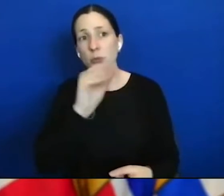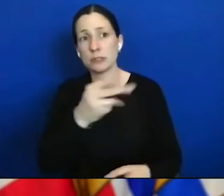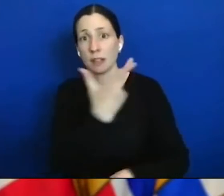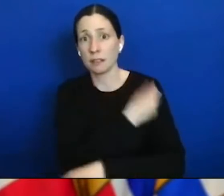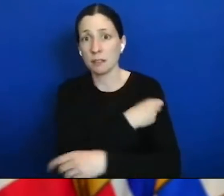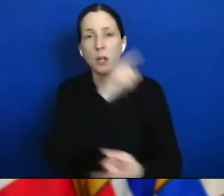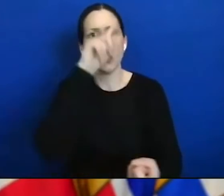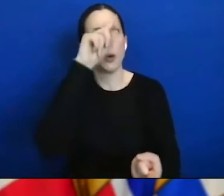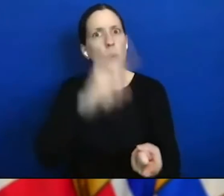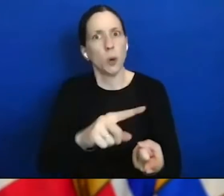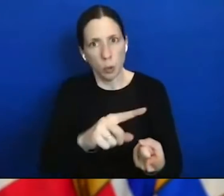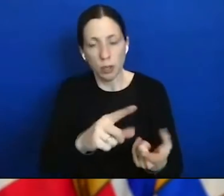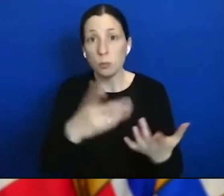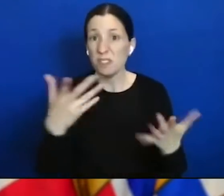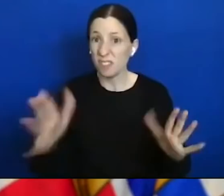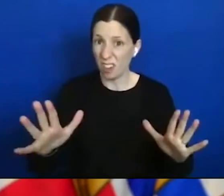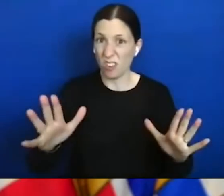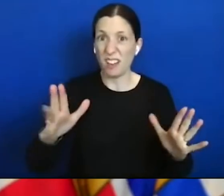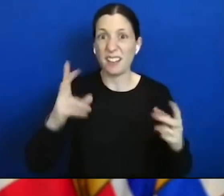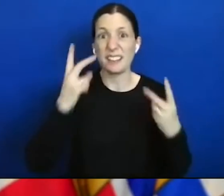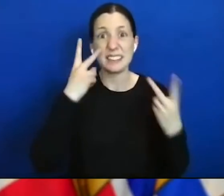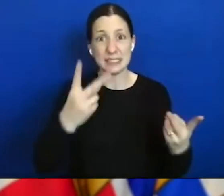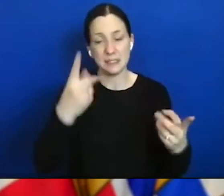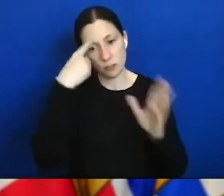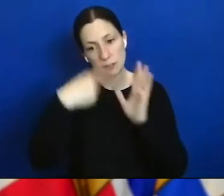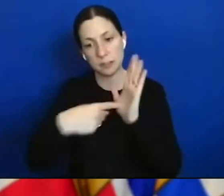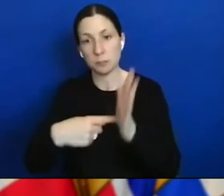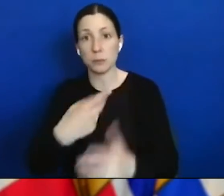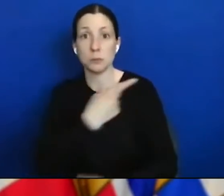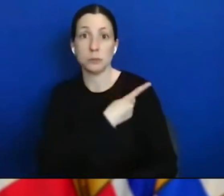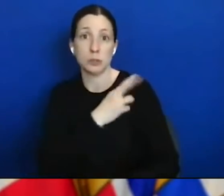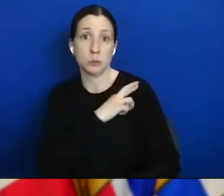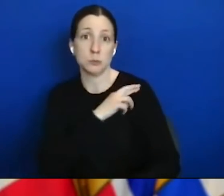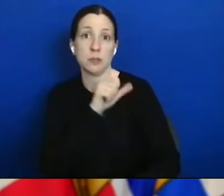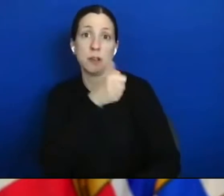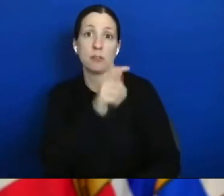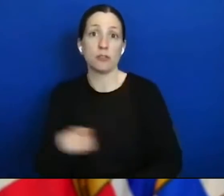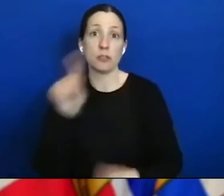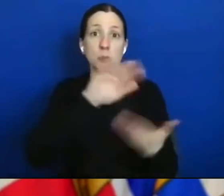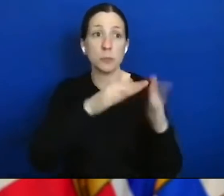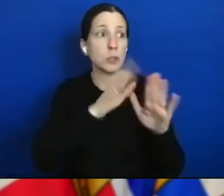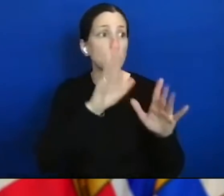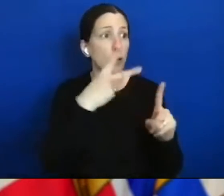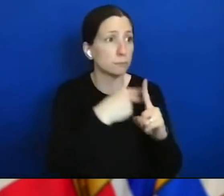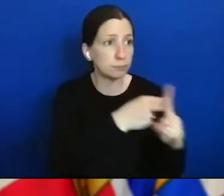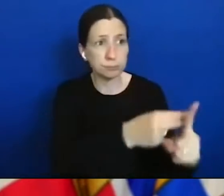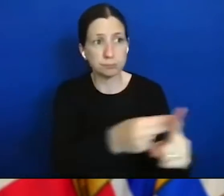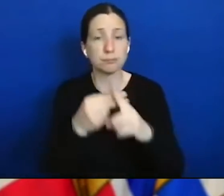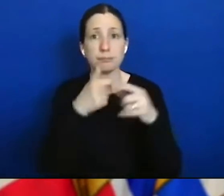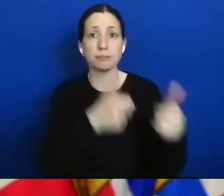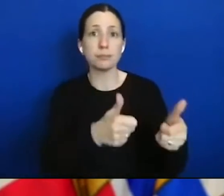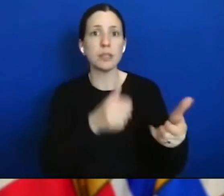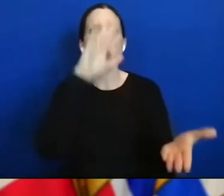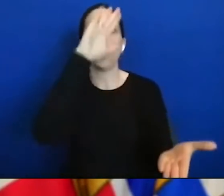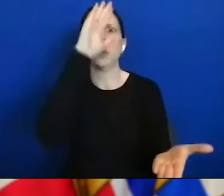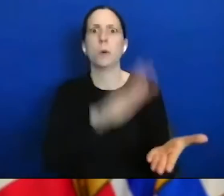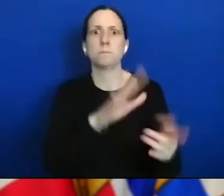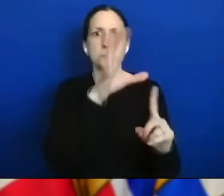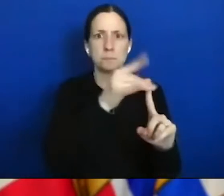70-75%. And we've seen that in communities like Prince Rupert and others. But we always have